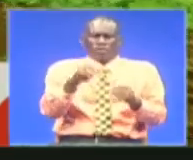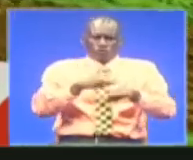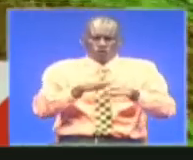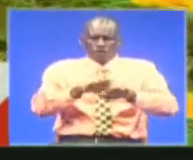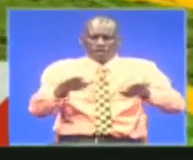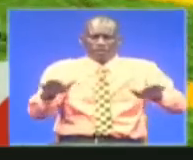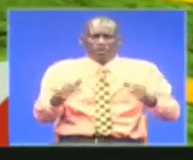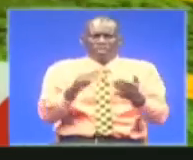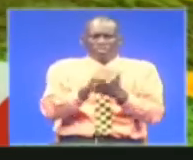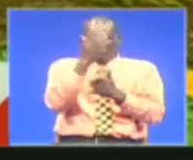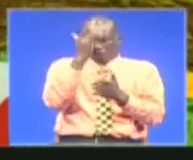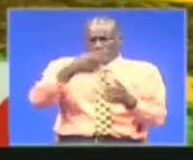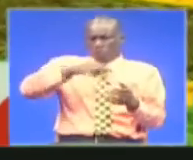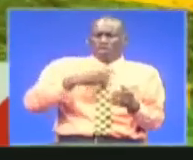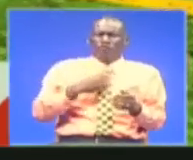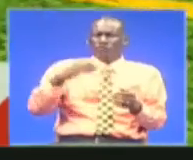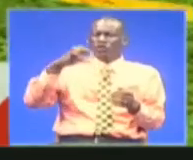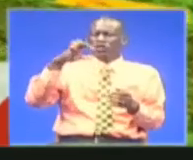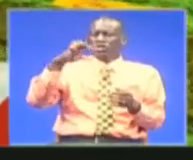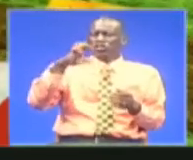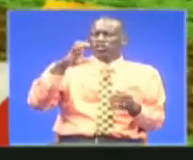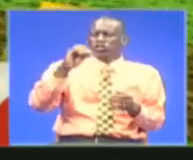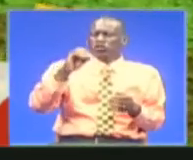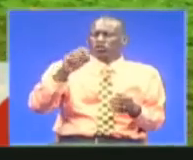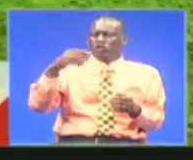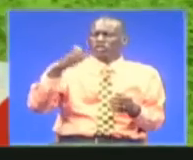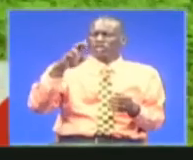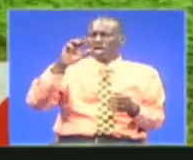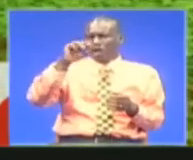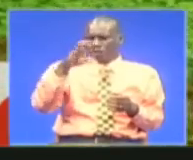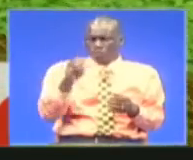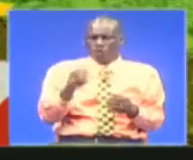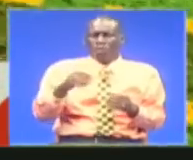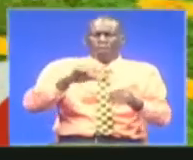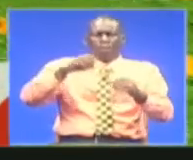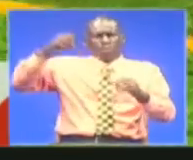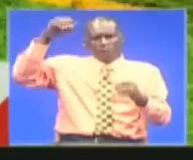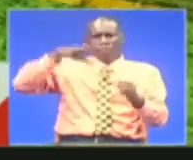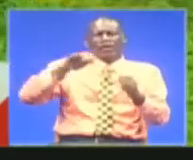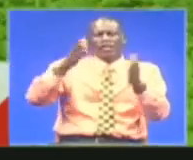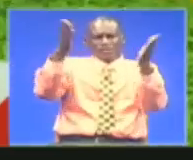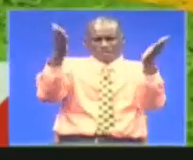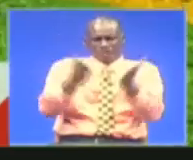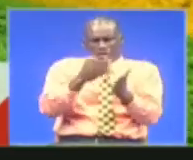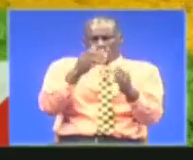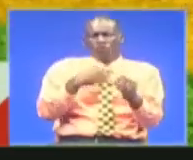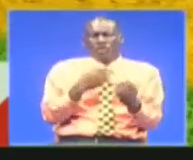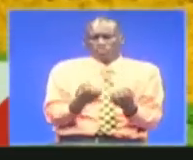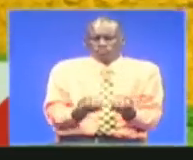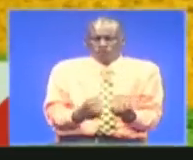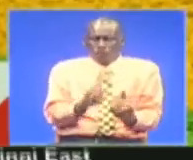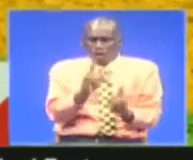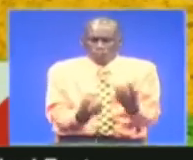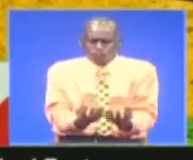have geothermal power in Rift Valley. We have geysers coming down from beneath because the ground is always opening up. We have